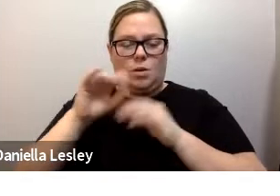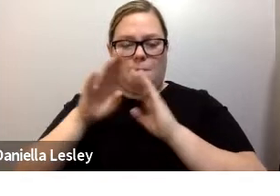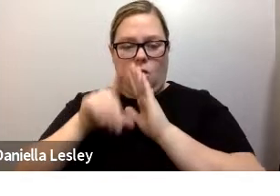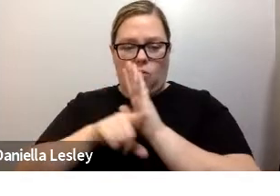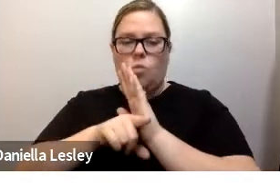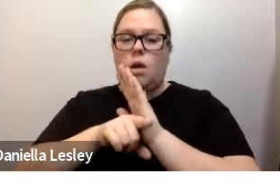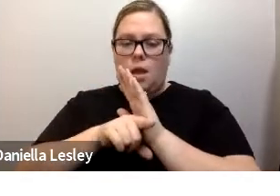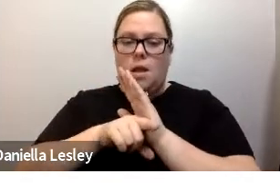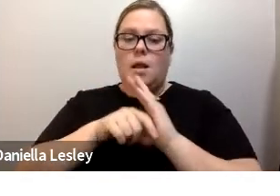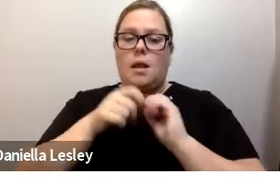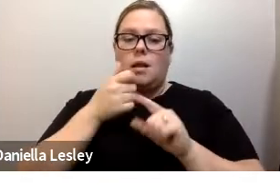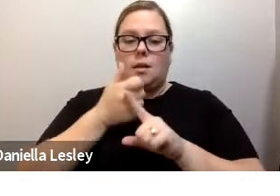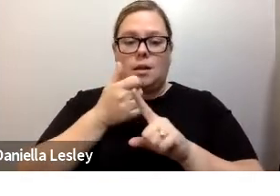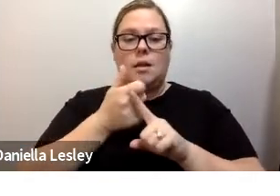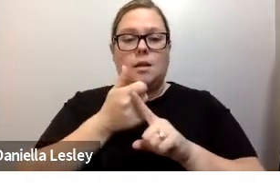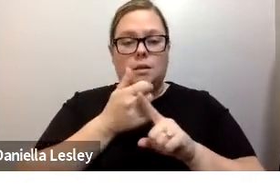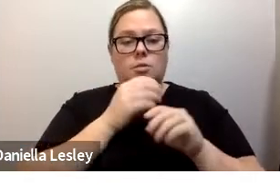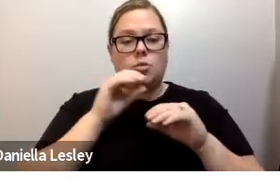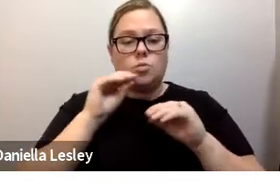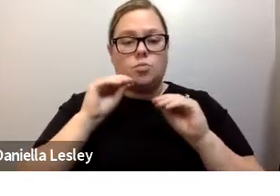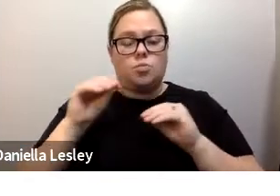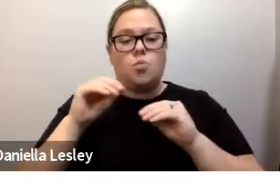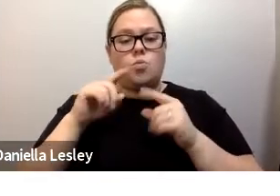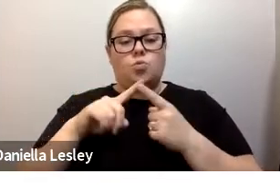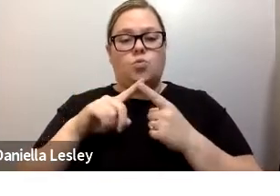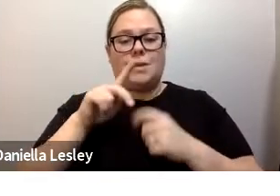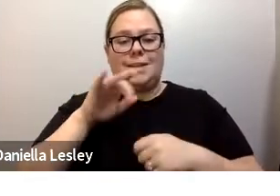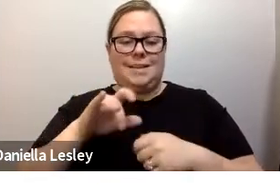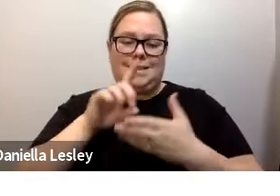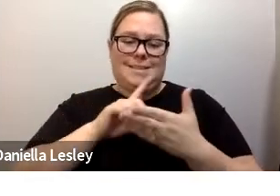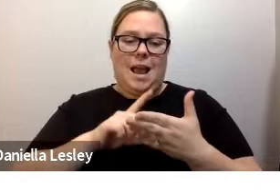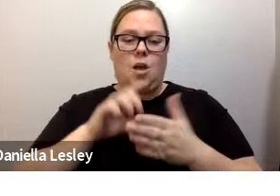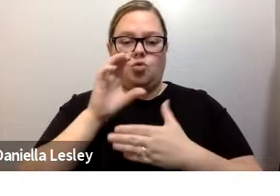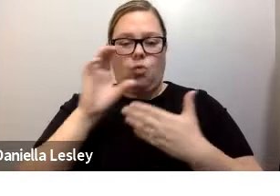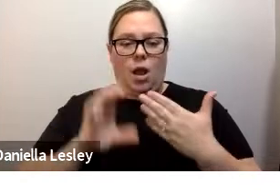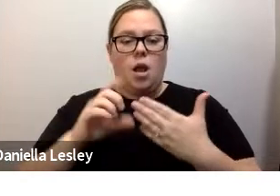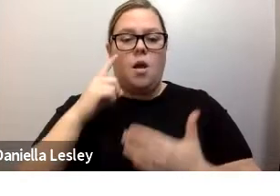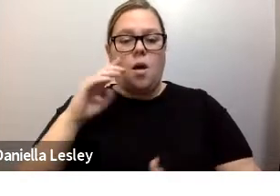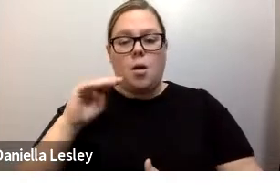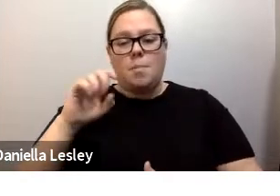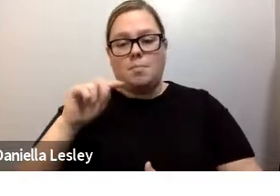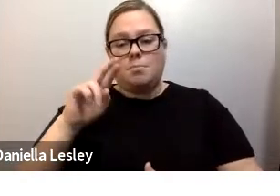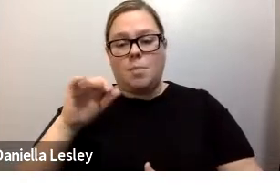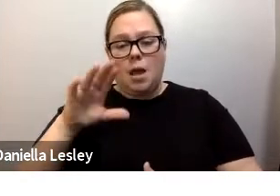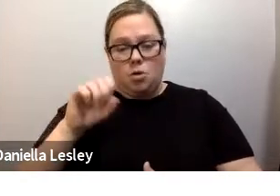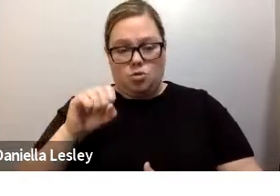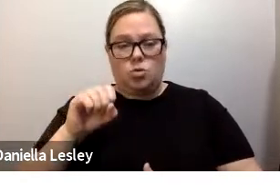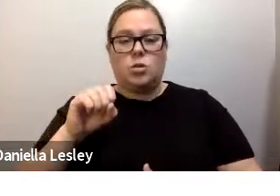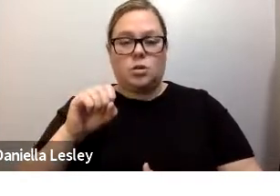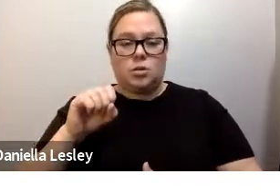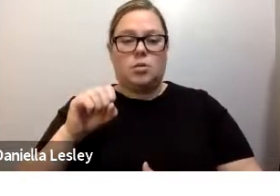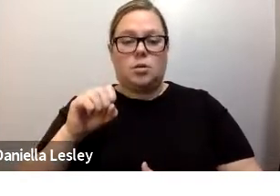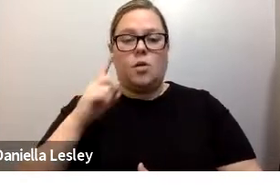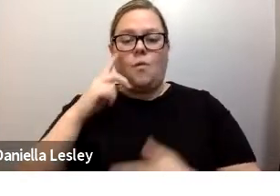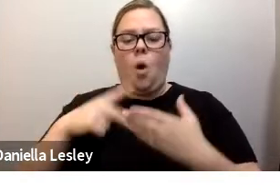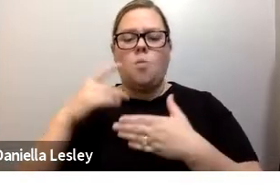executes towards the key design criteria for the RERCREC's Advanced Virtual Exercise Environment Device project, which